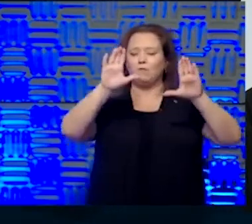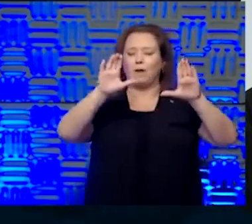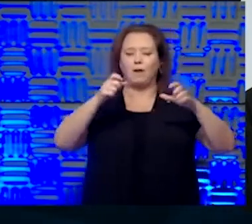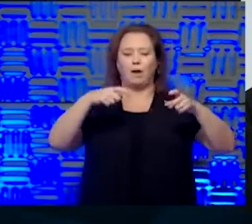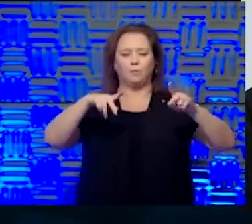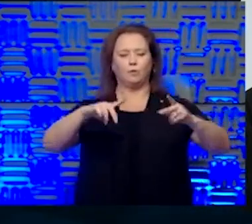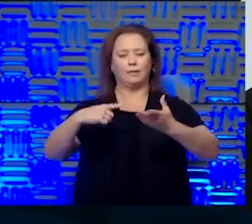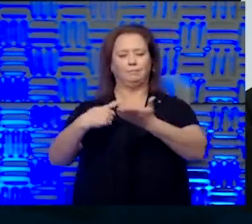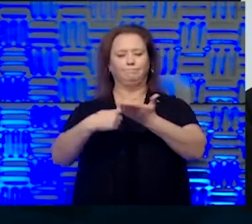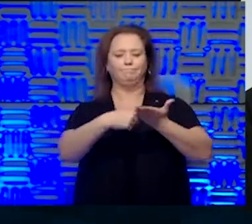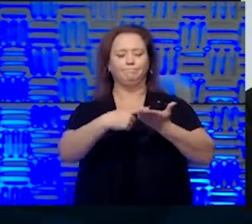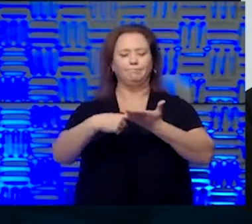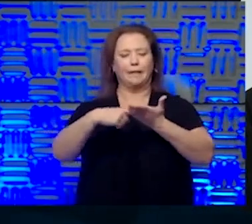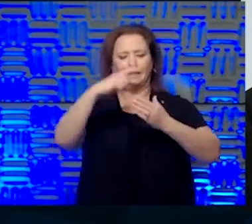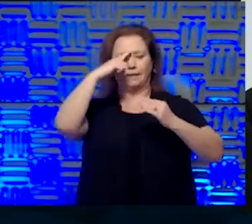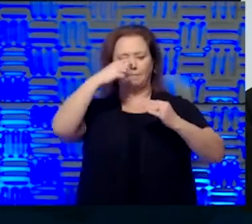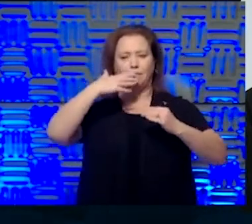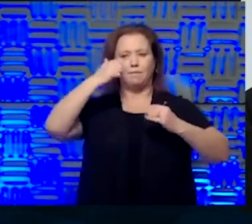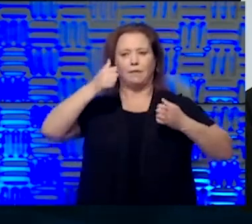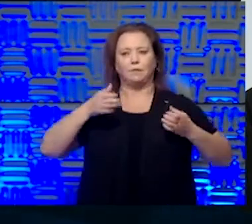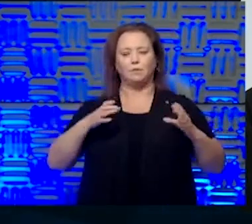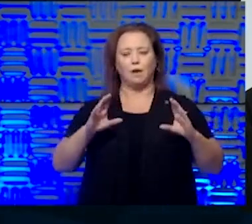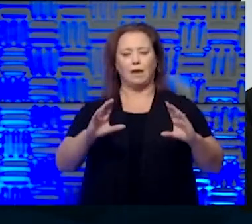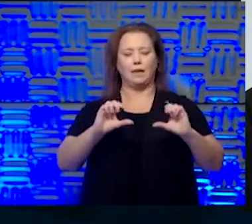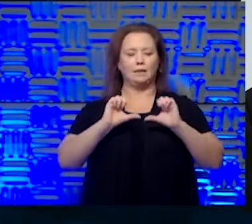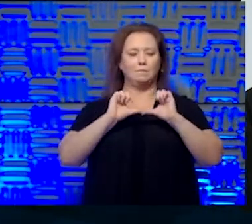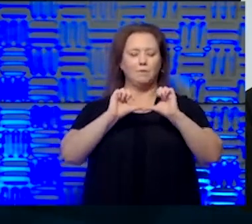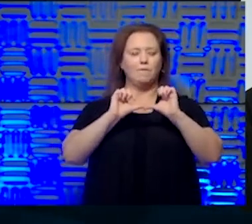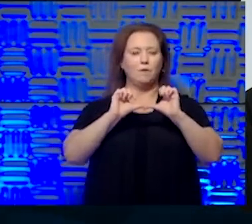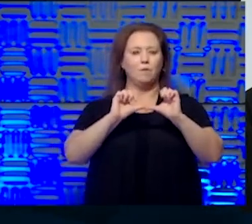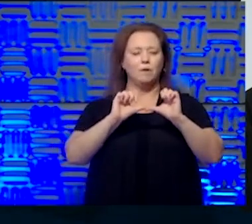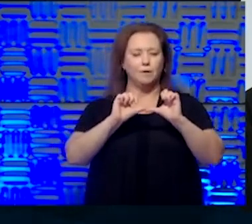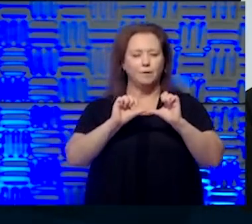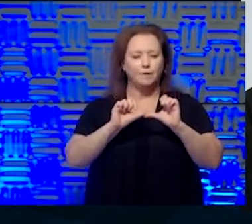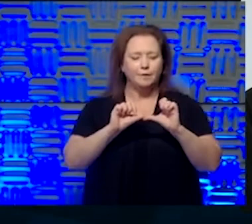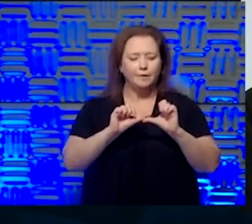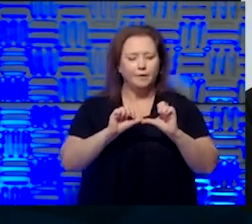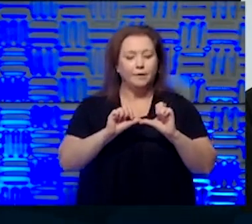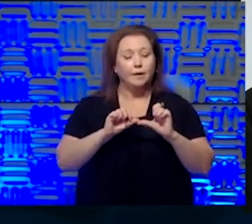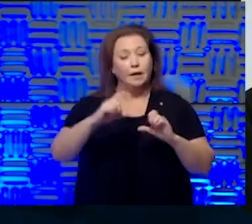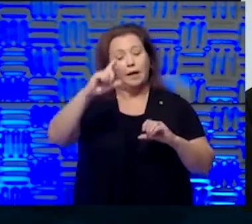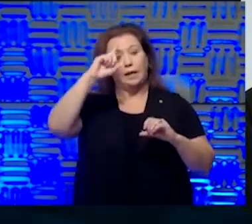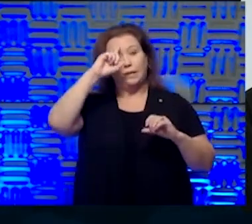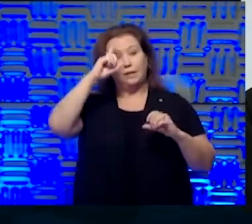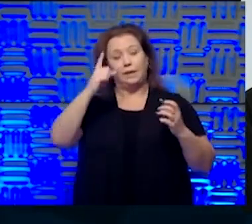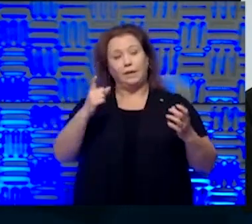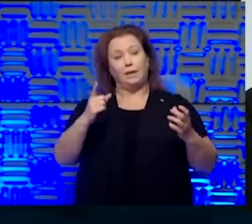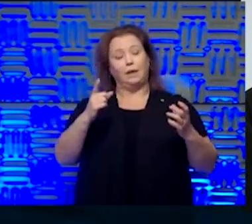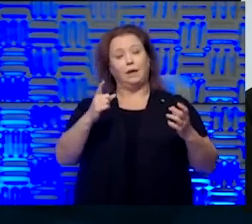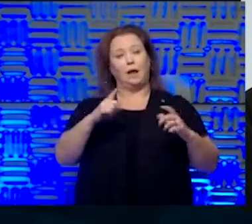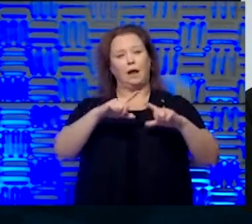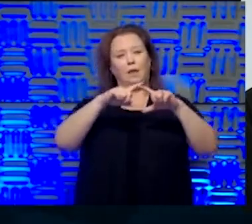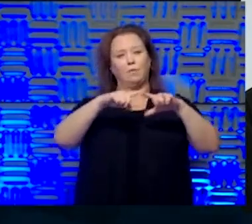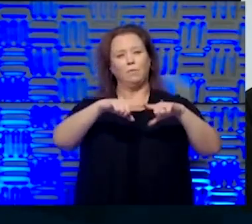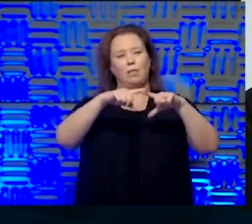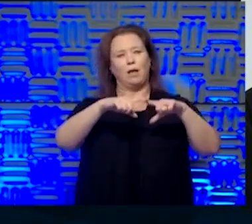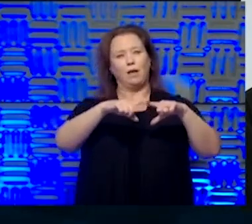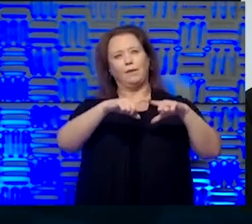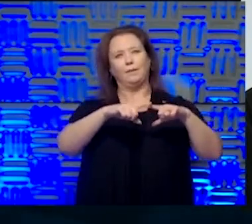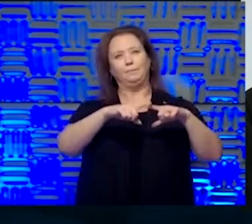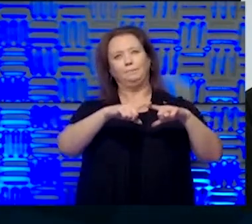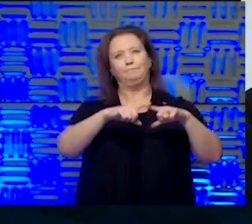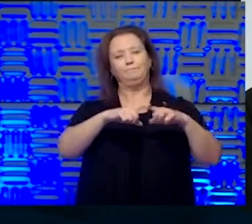think about the best way to move forward. I think that what I rely on is